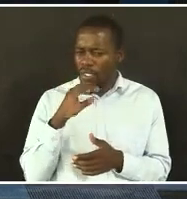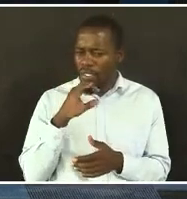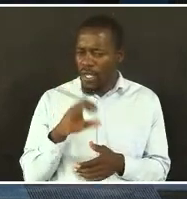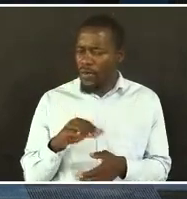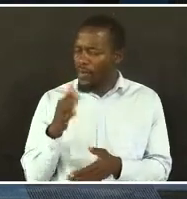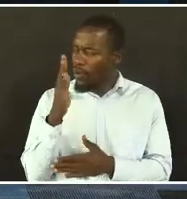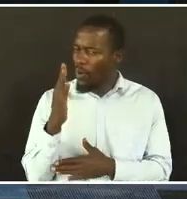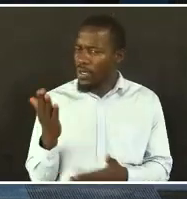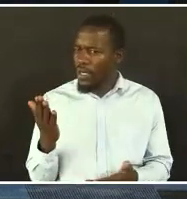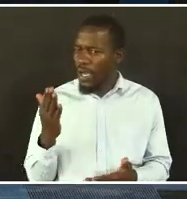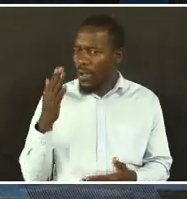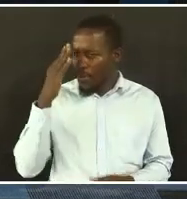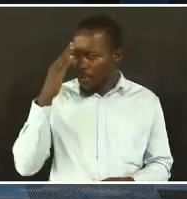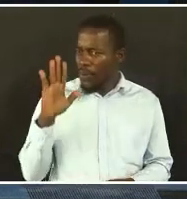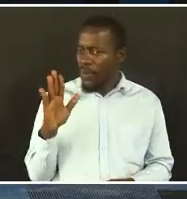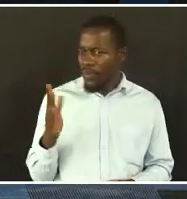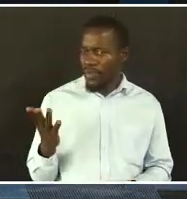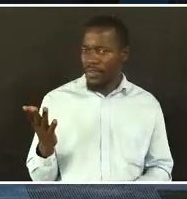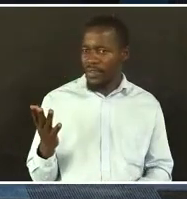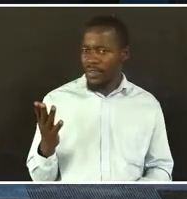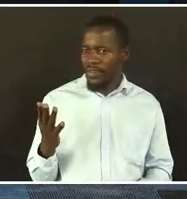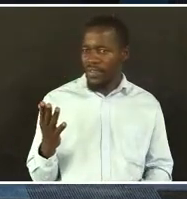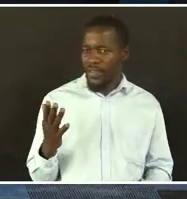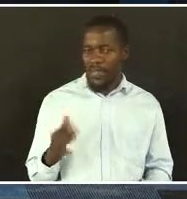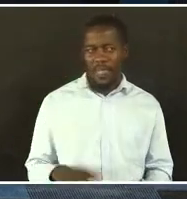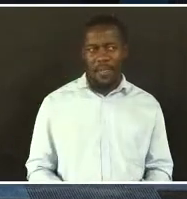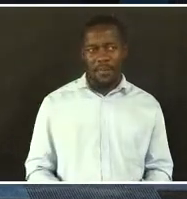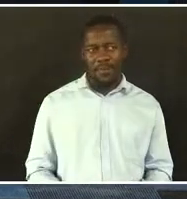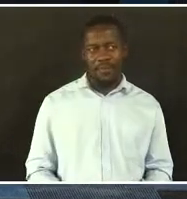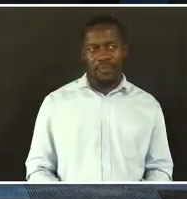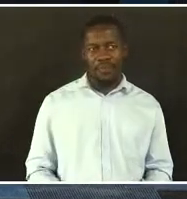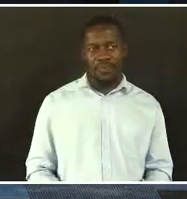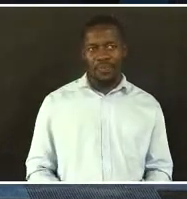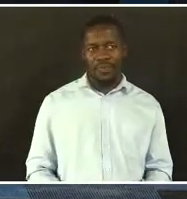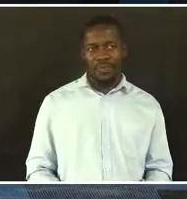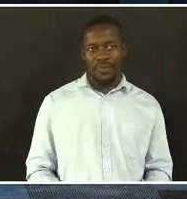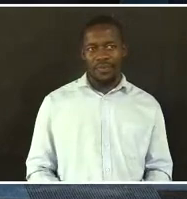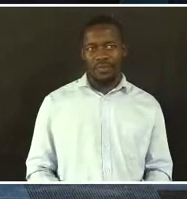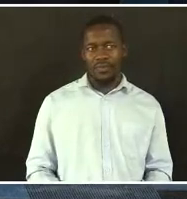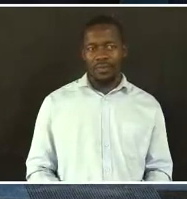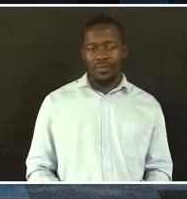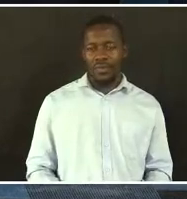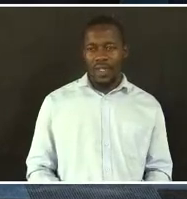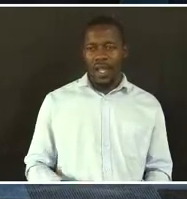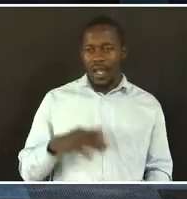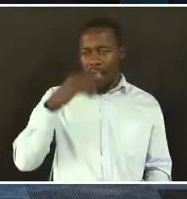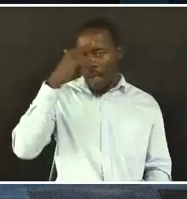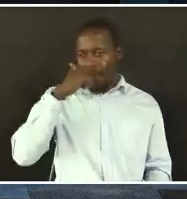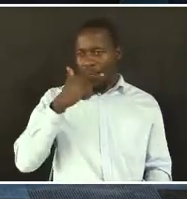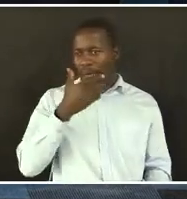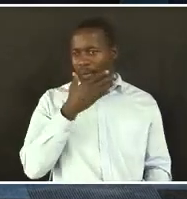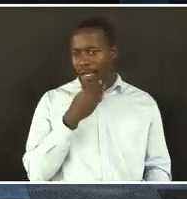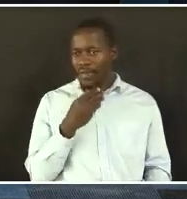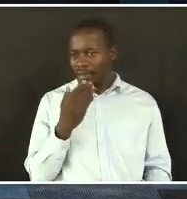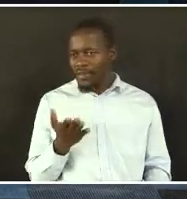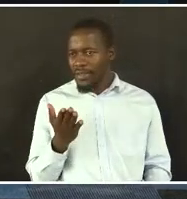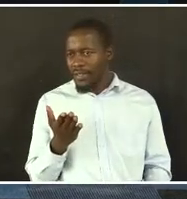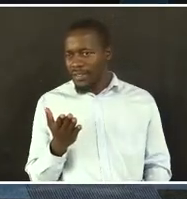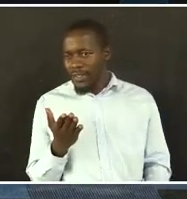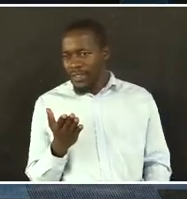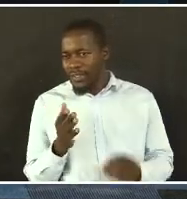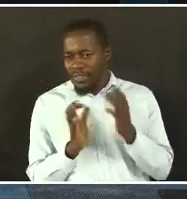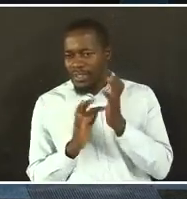do you see where that comes in? The man was born blind, he's been having problems. Jesus deals with him and clears everything